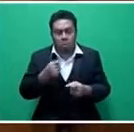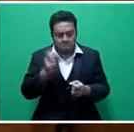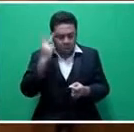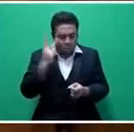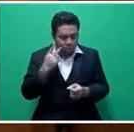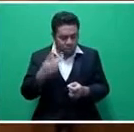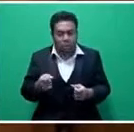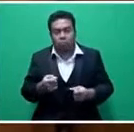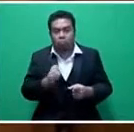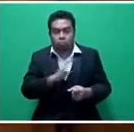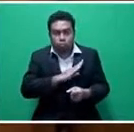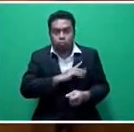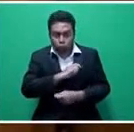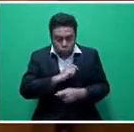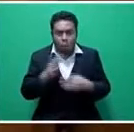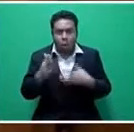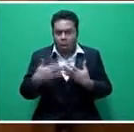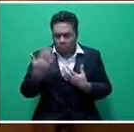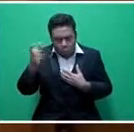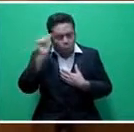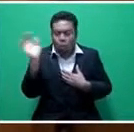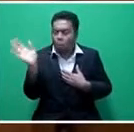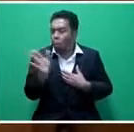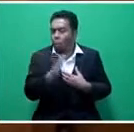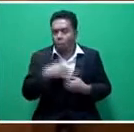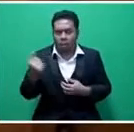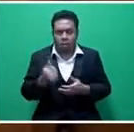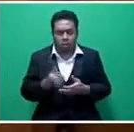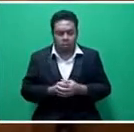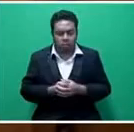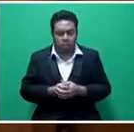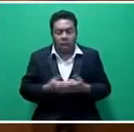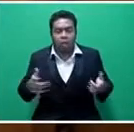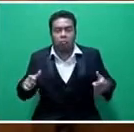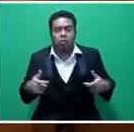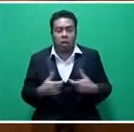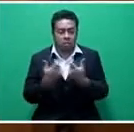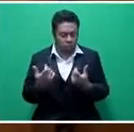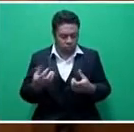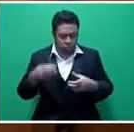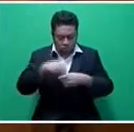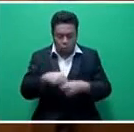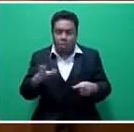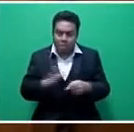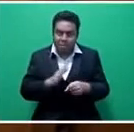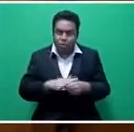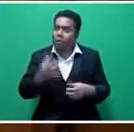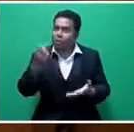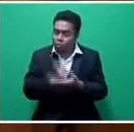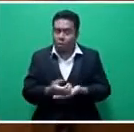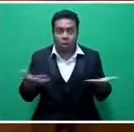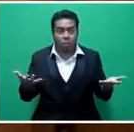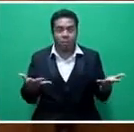and we also know that. And we must not forget the challenges and sacrifices they made to ensure that we are where we